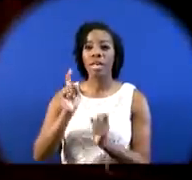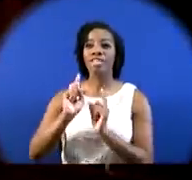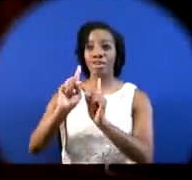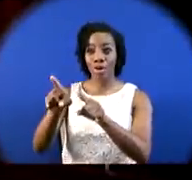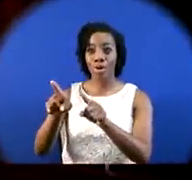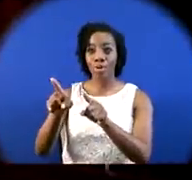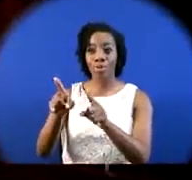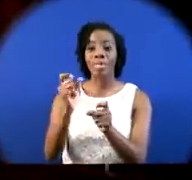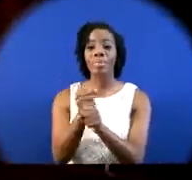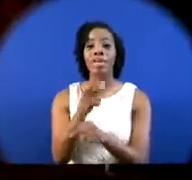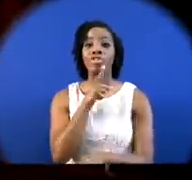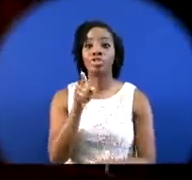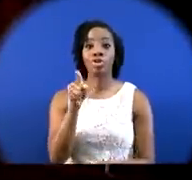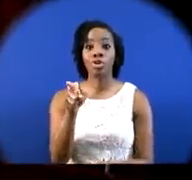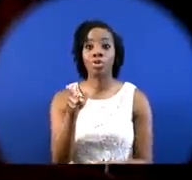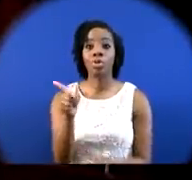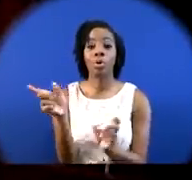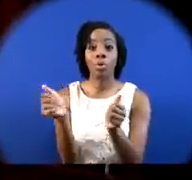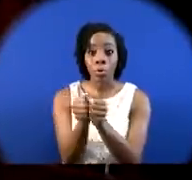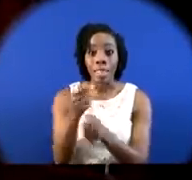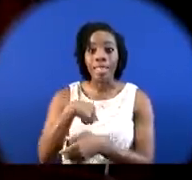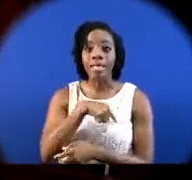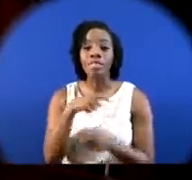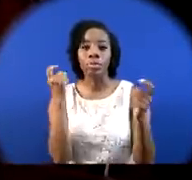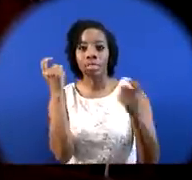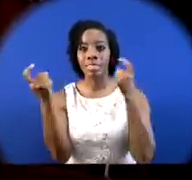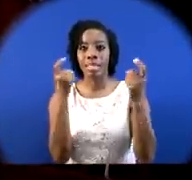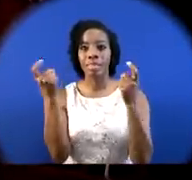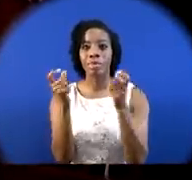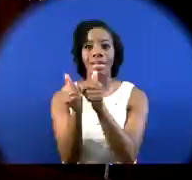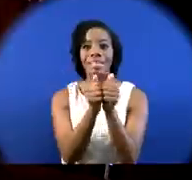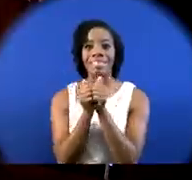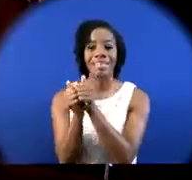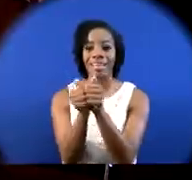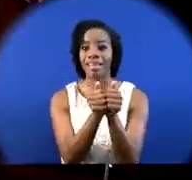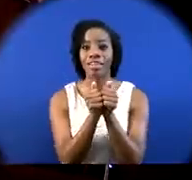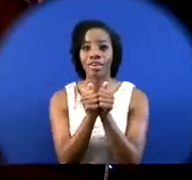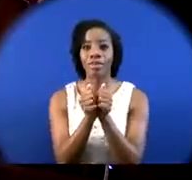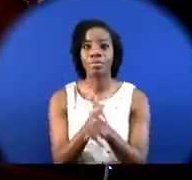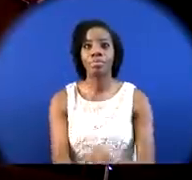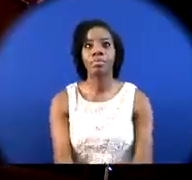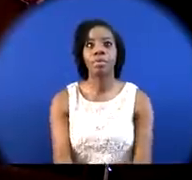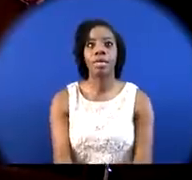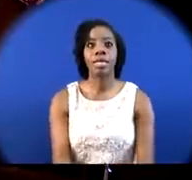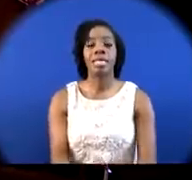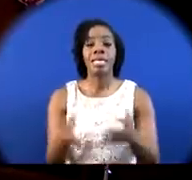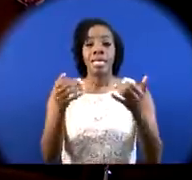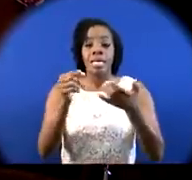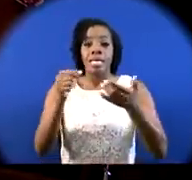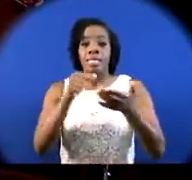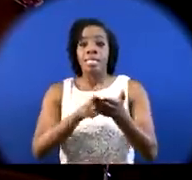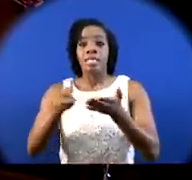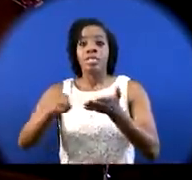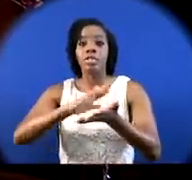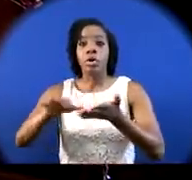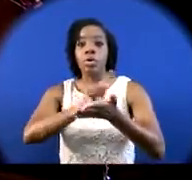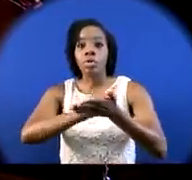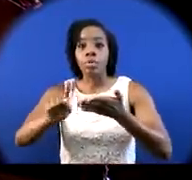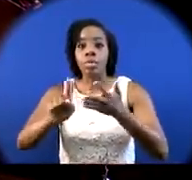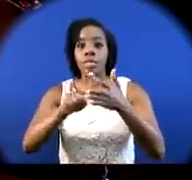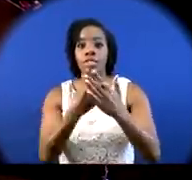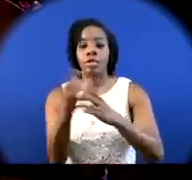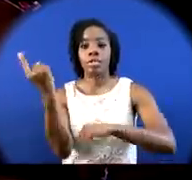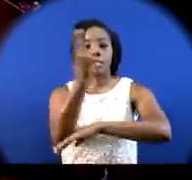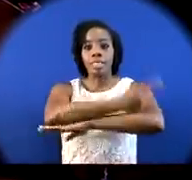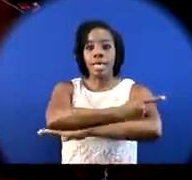go with us when we go, all right? So we can celebrate Jesus even on Palm Sunday next time. This is Holy Week. Holy Week begins today, and we're